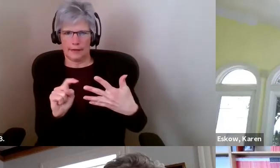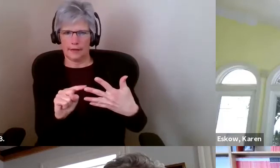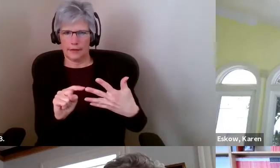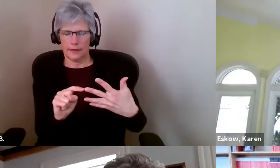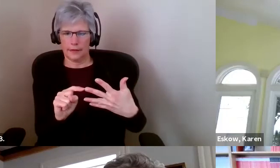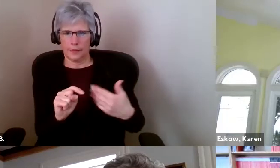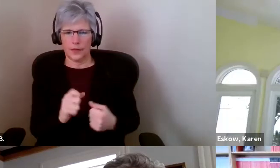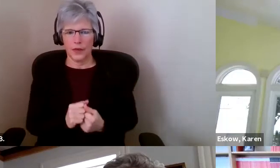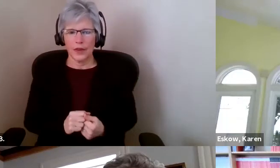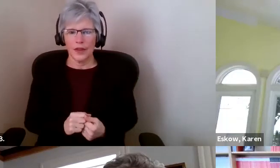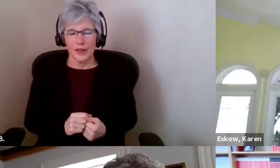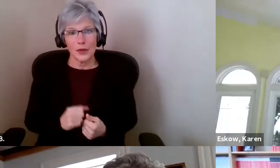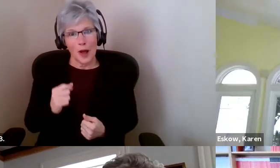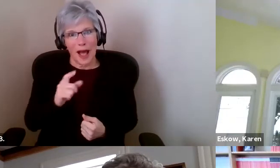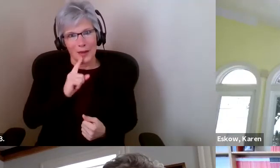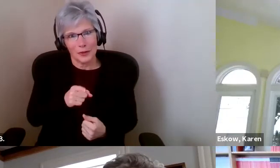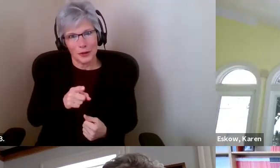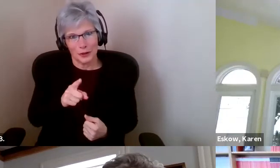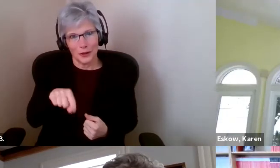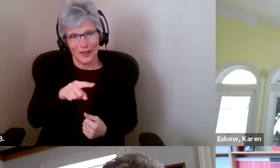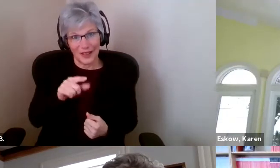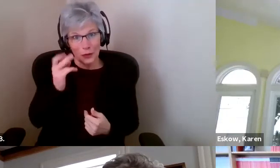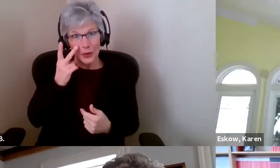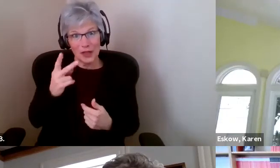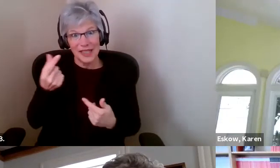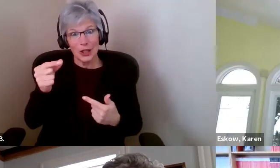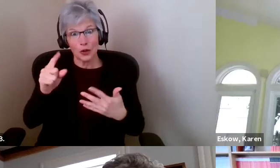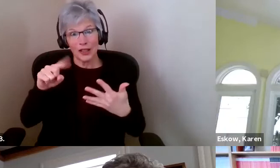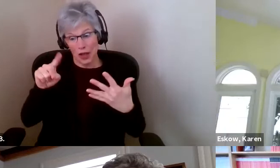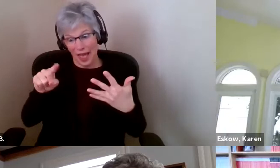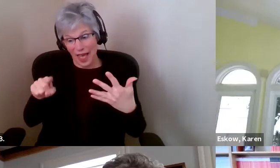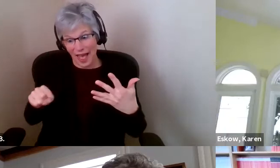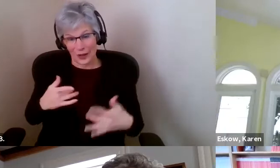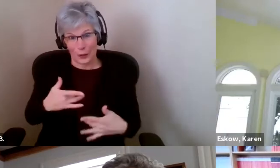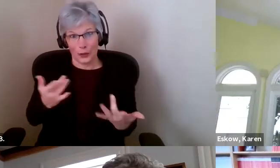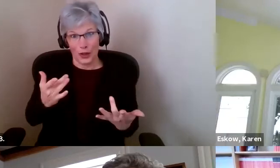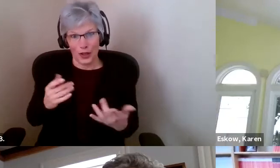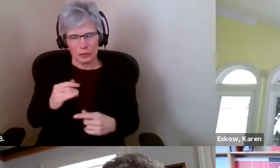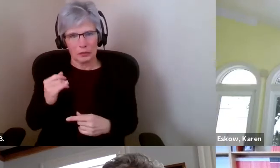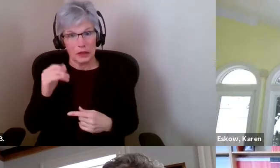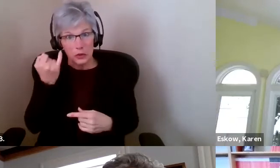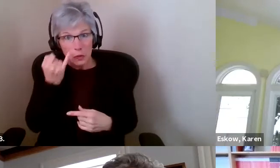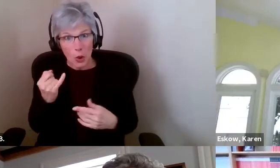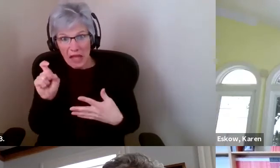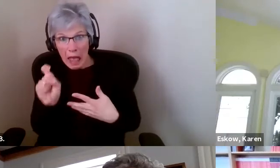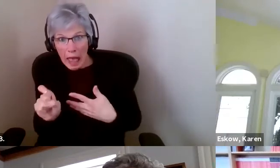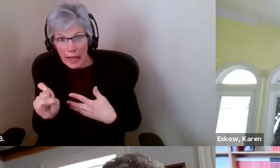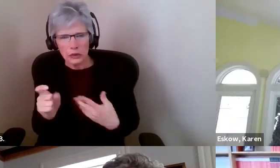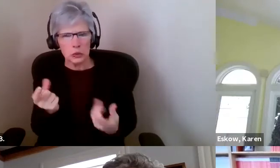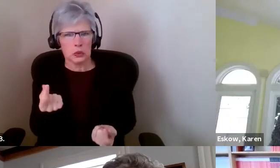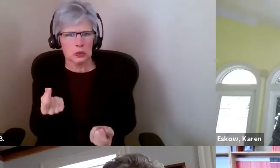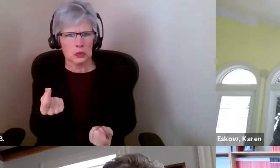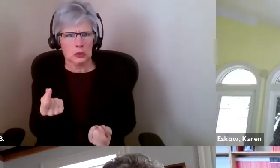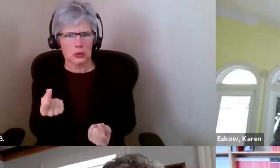thrilled if they see the green check mark. What do you do if there's an X? Well, to begin with, we want